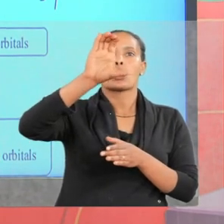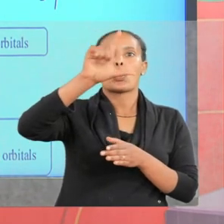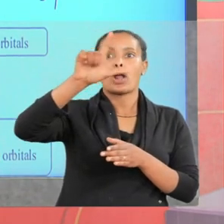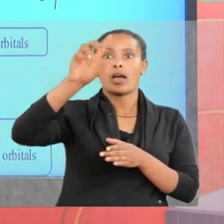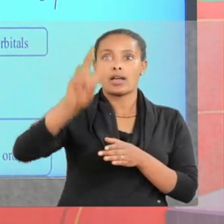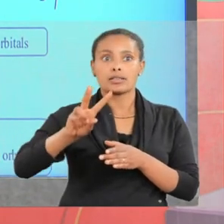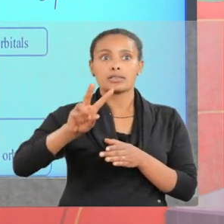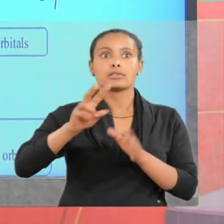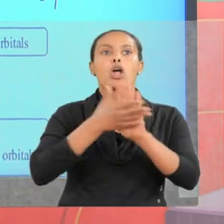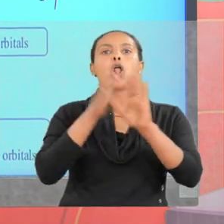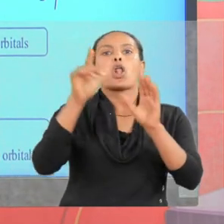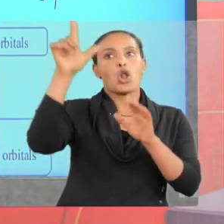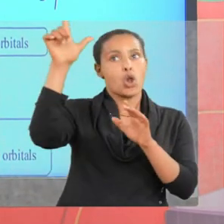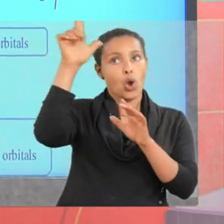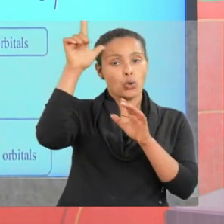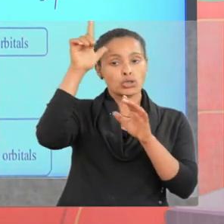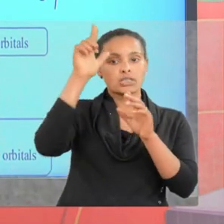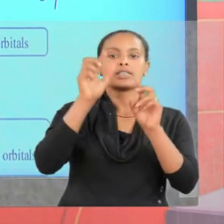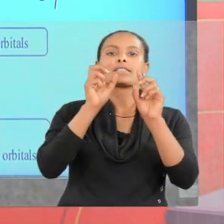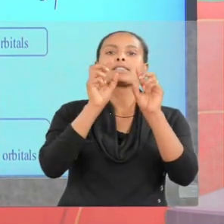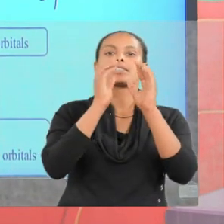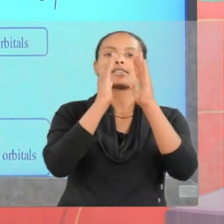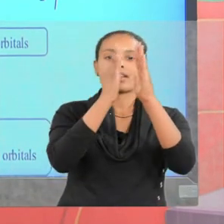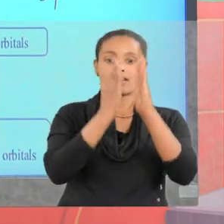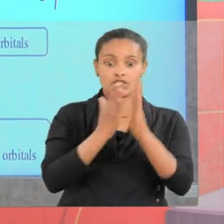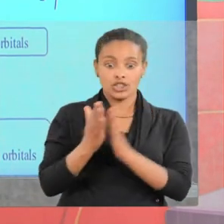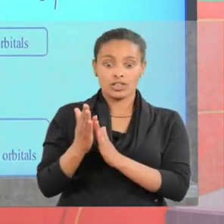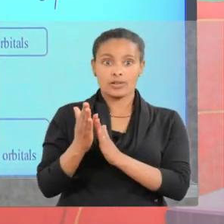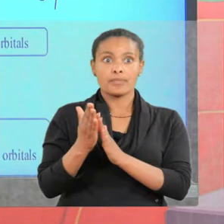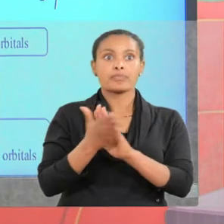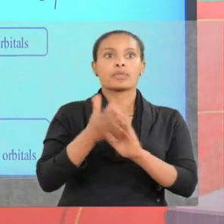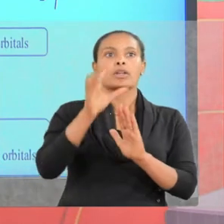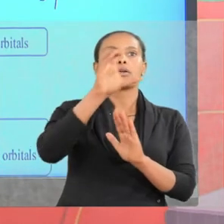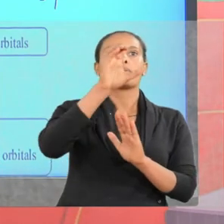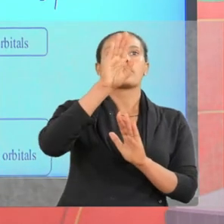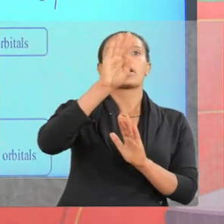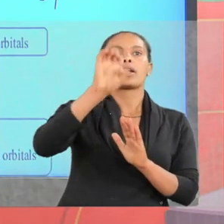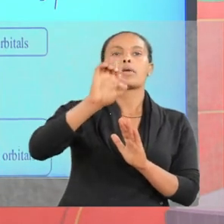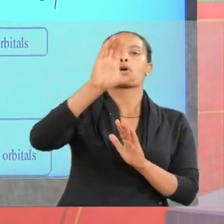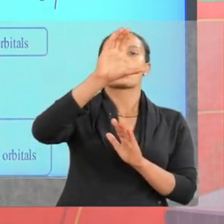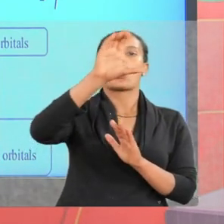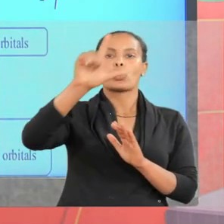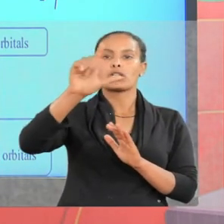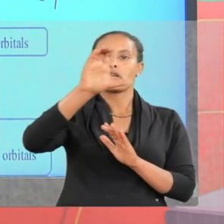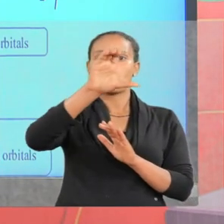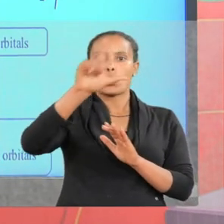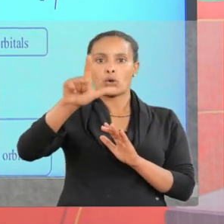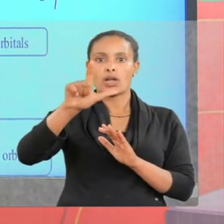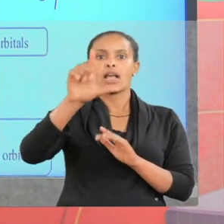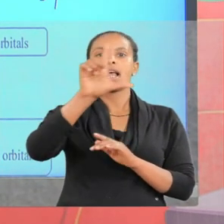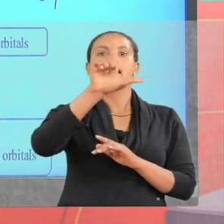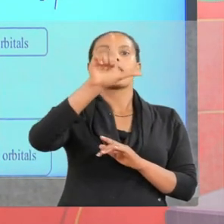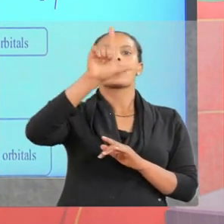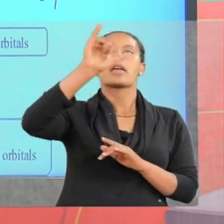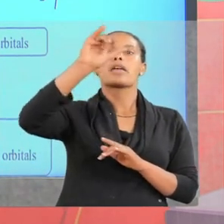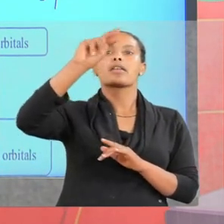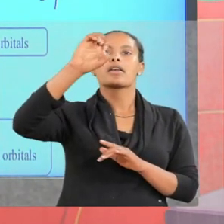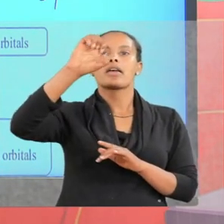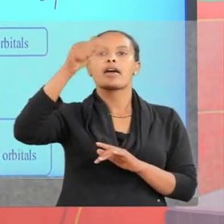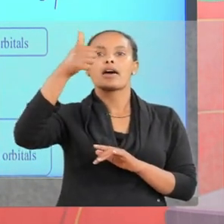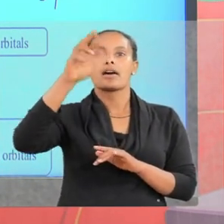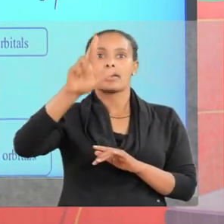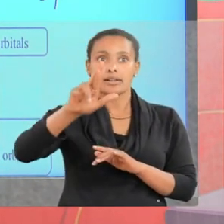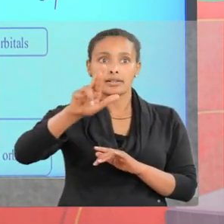beryllium chloride, the Lewis structure of beryllium chloride, this beryllium chlorine is linear in shape with bond